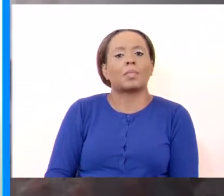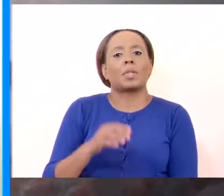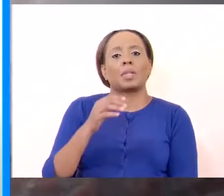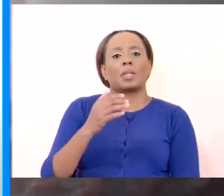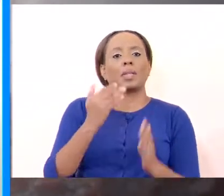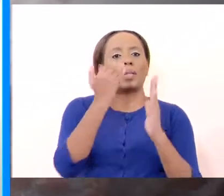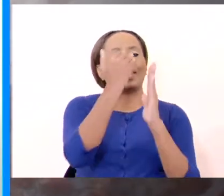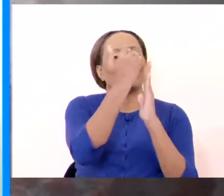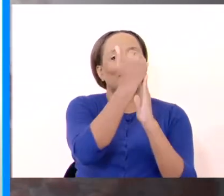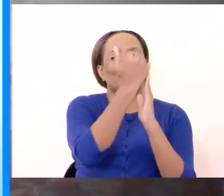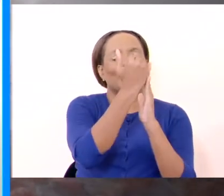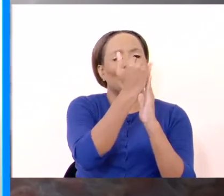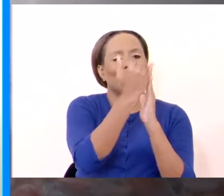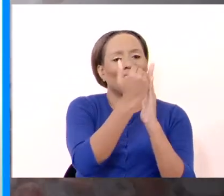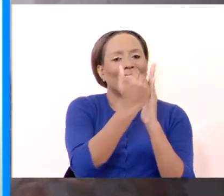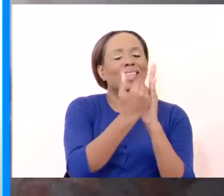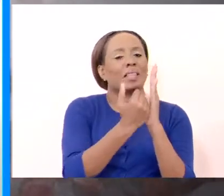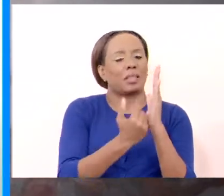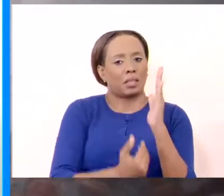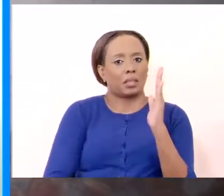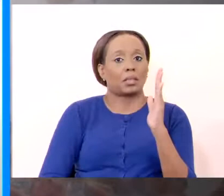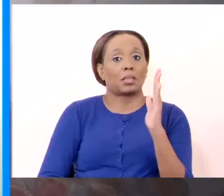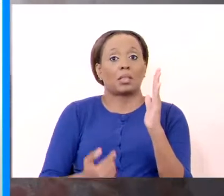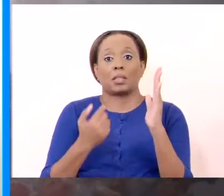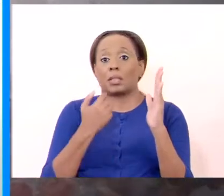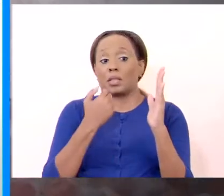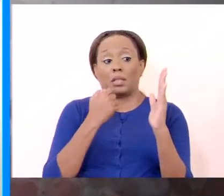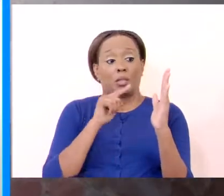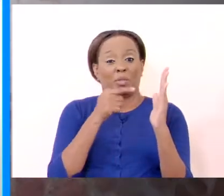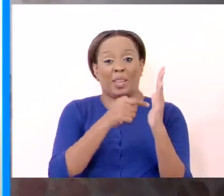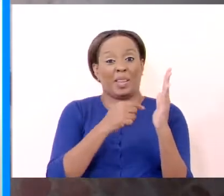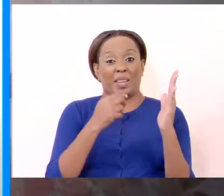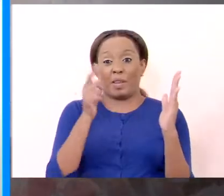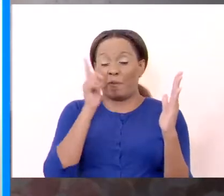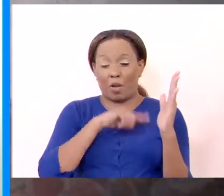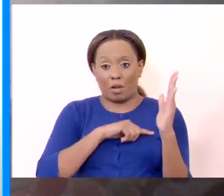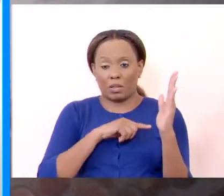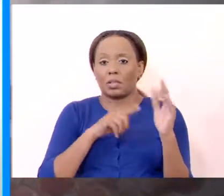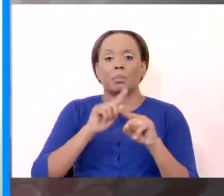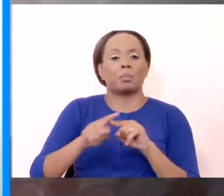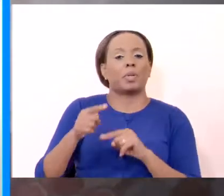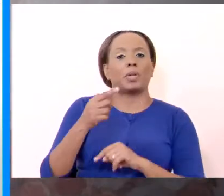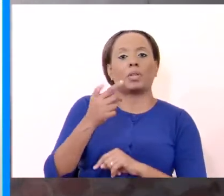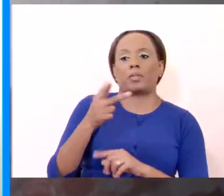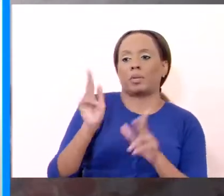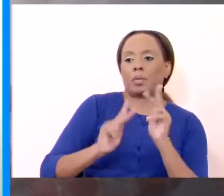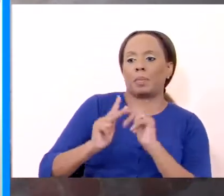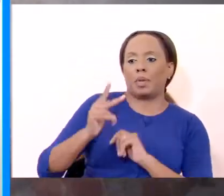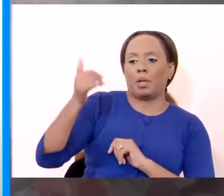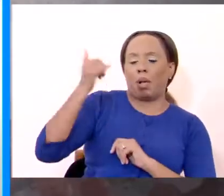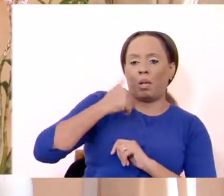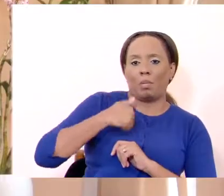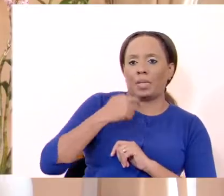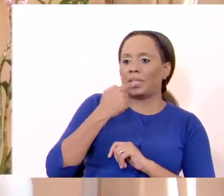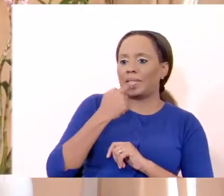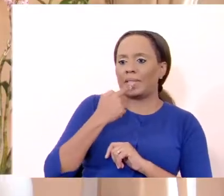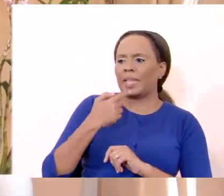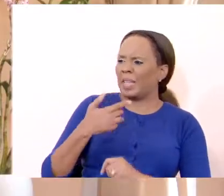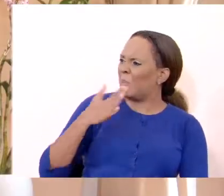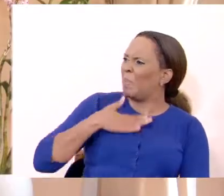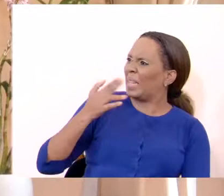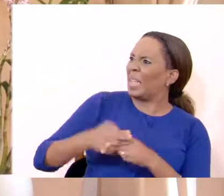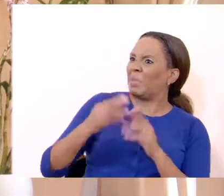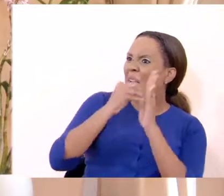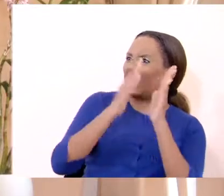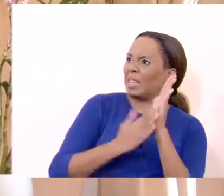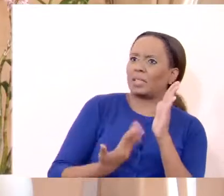these individuals messaged me to say they saw themselves on the list and then they received news of being positive.